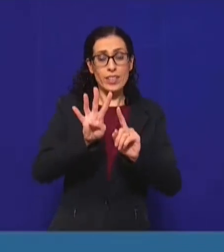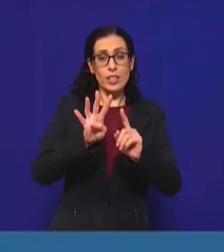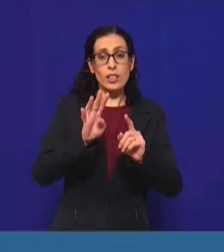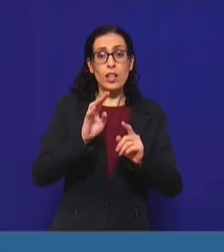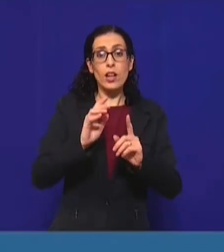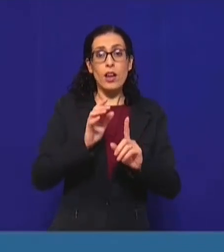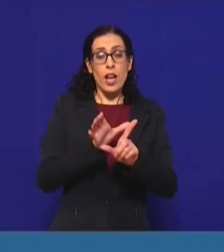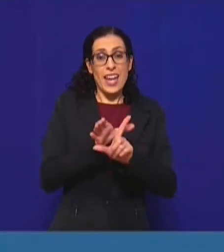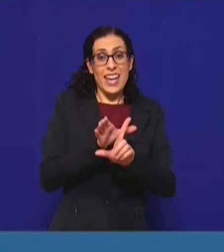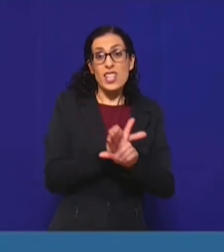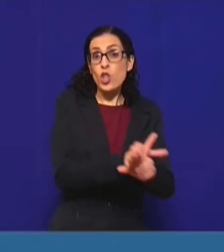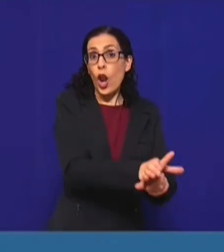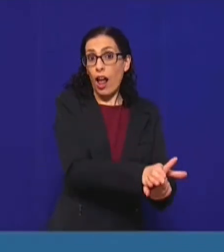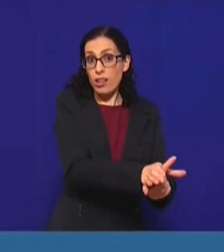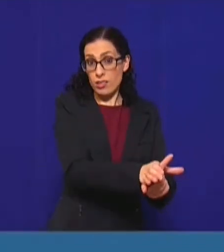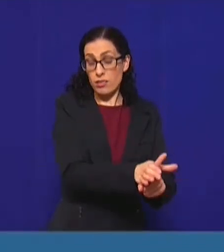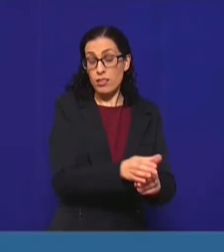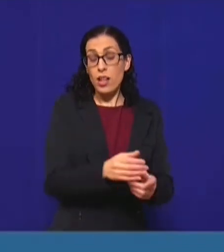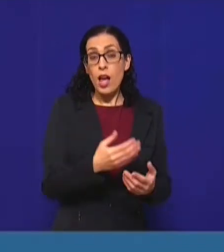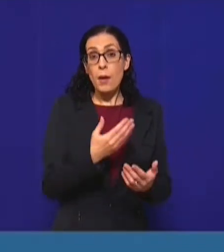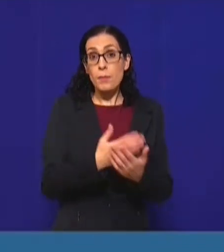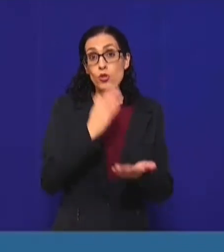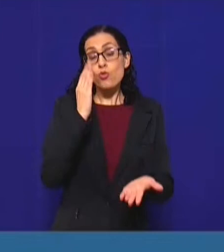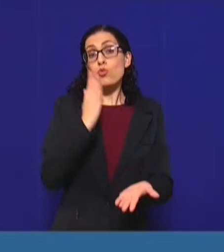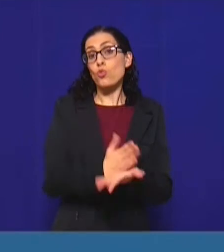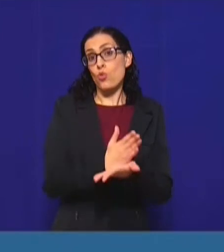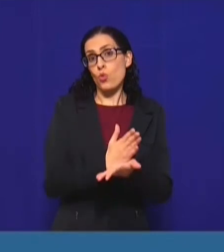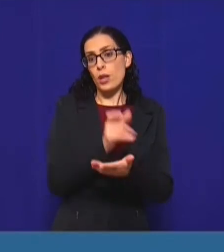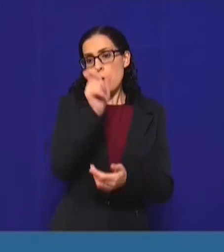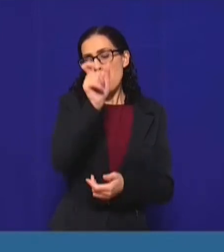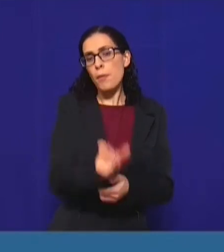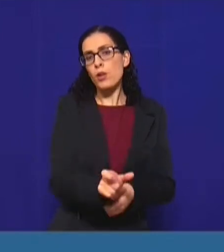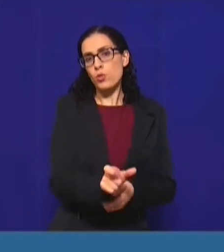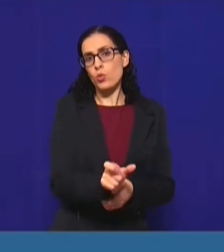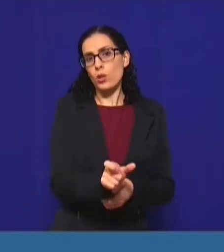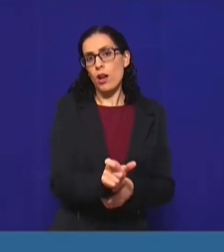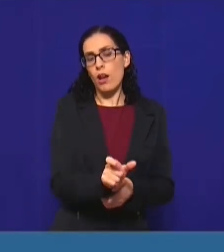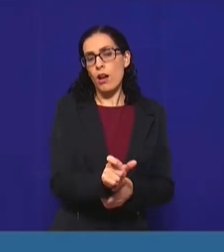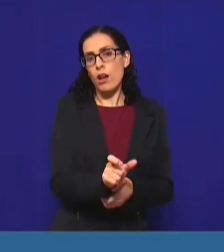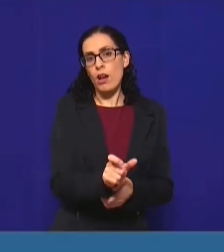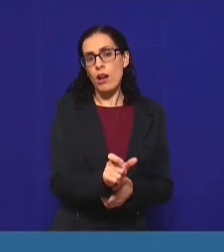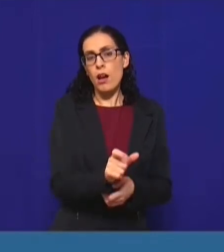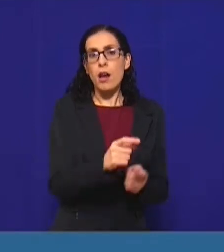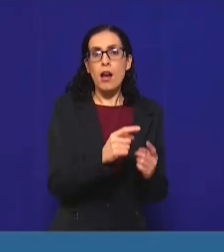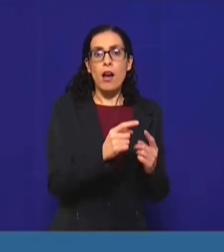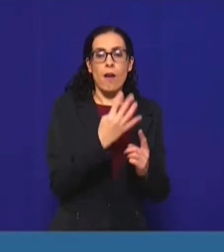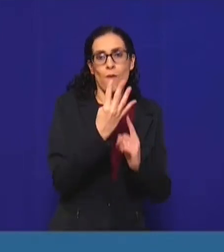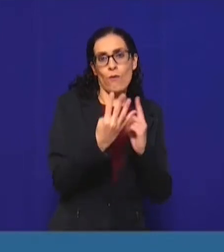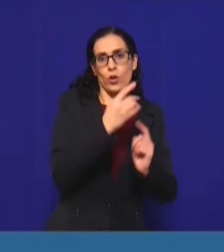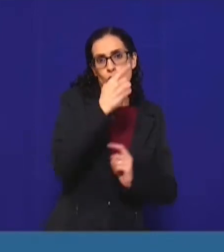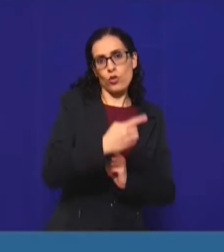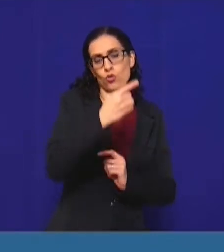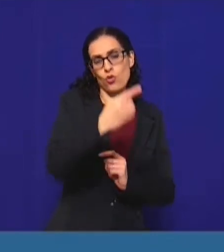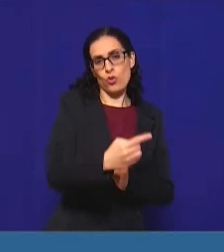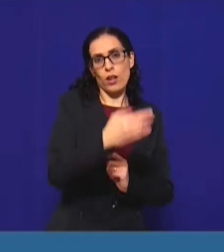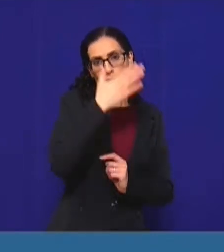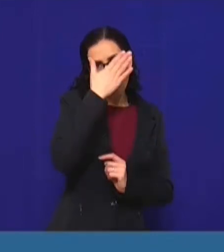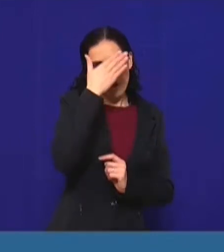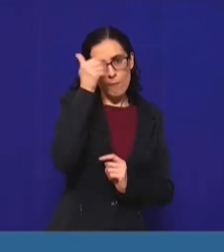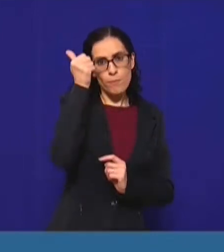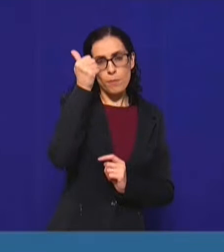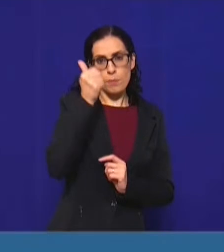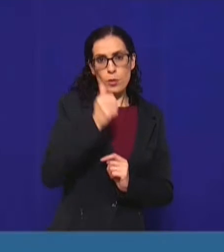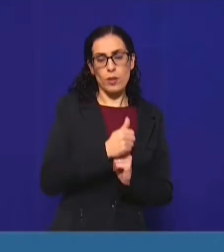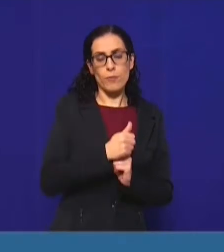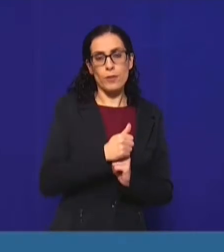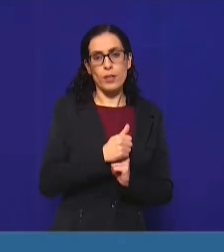iżolazzjoni ħalli hemmhekk aħna nkunu qegħdin naċċertaw ruħna li dak il-persuna minn 14 il-ġurnata minn meta ħareġ pożittiv u